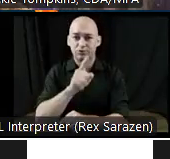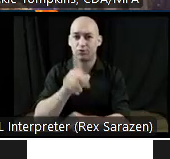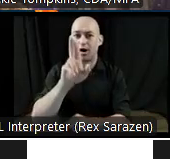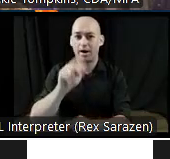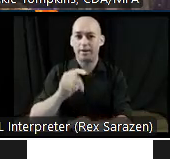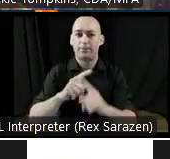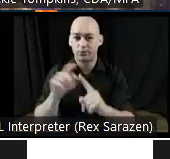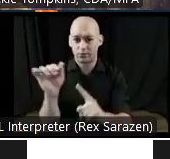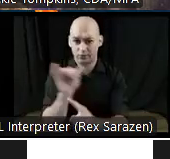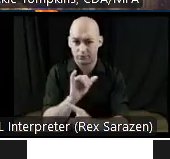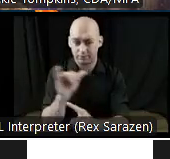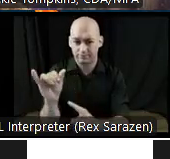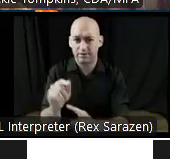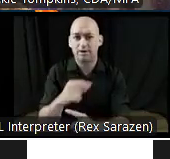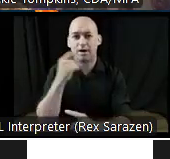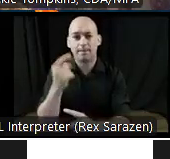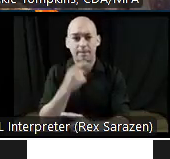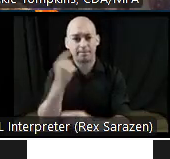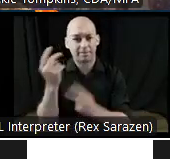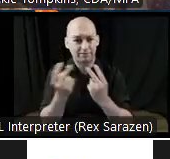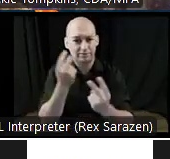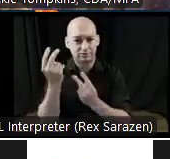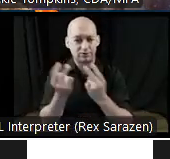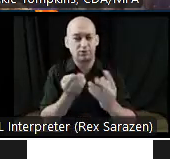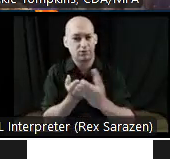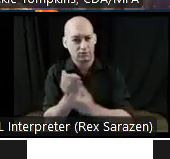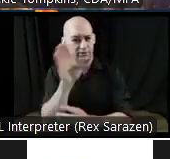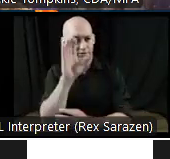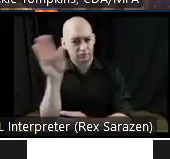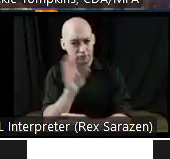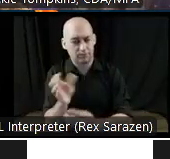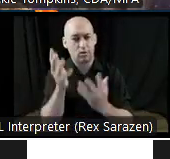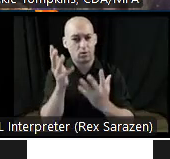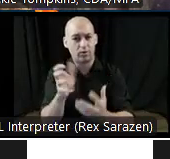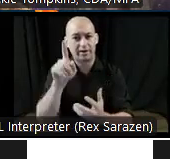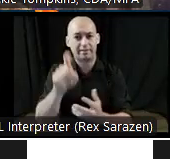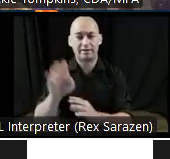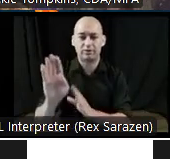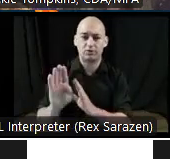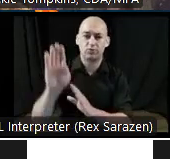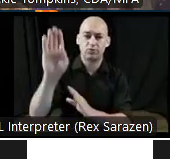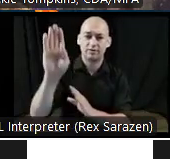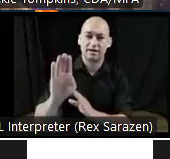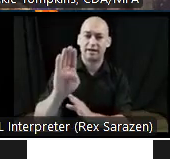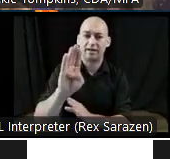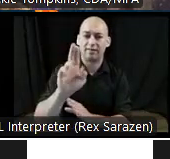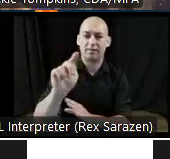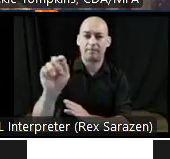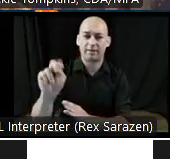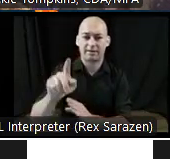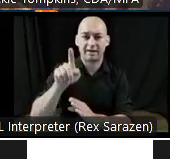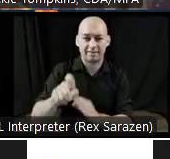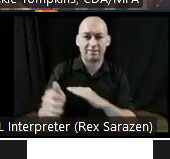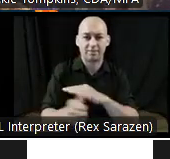Public attendees who are joining this webinar via Zoom, you will want to click the raise hand button on your Zoom ribbon, and I